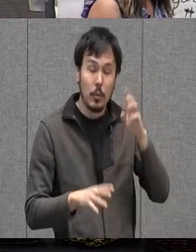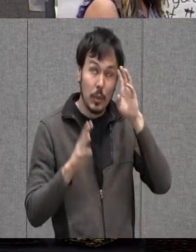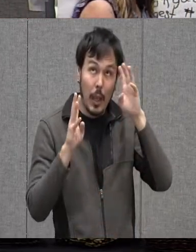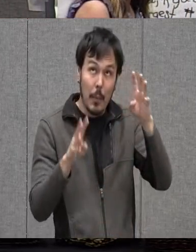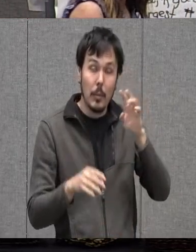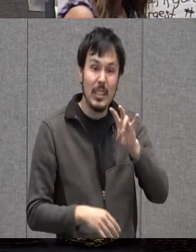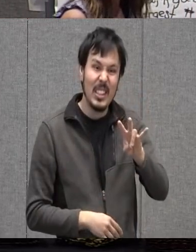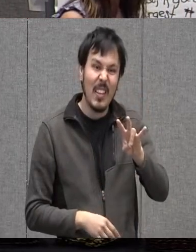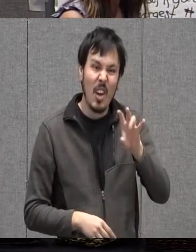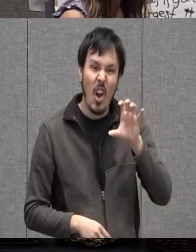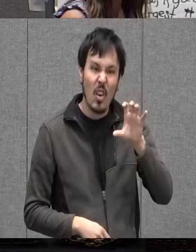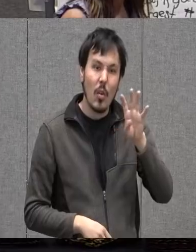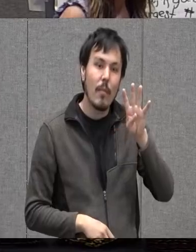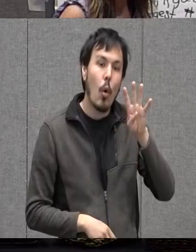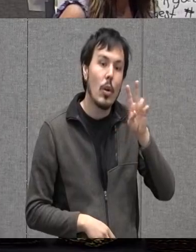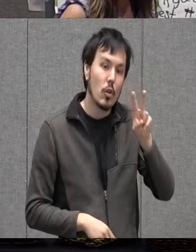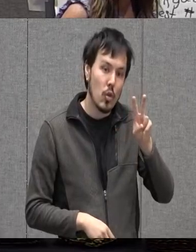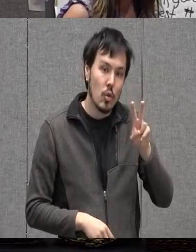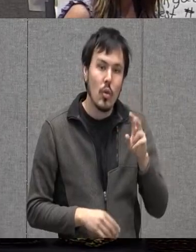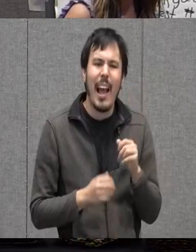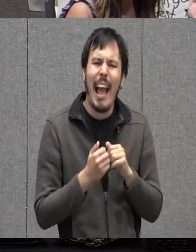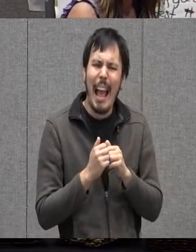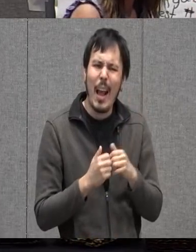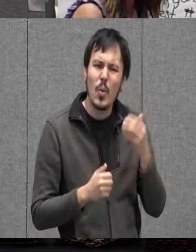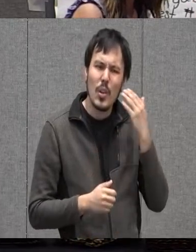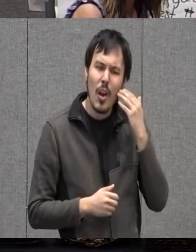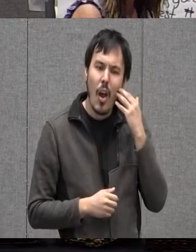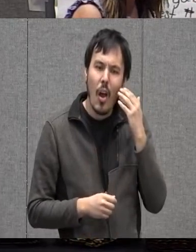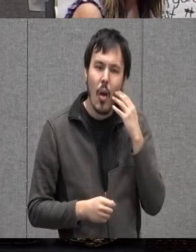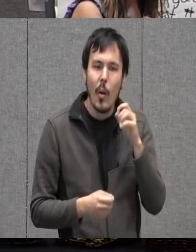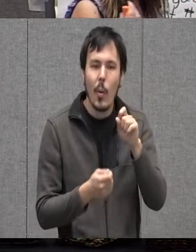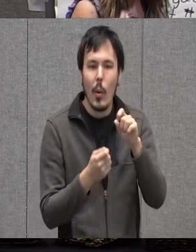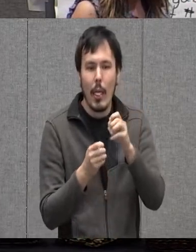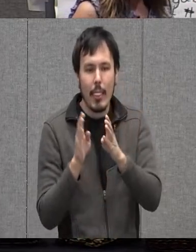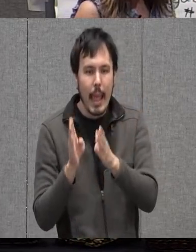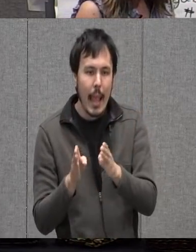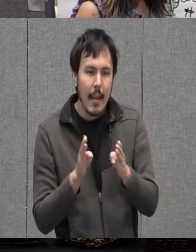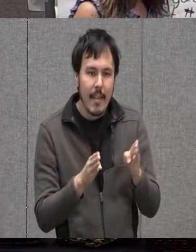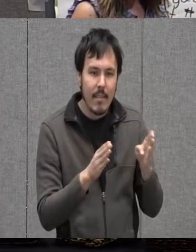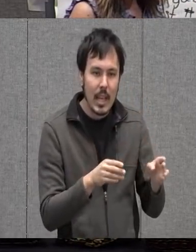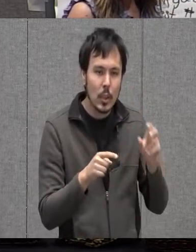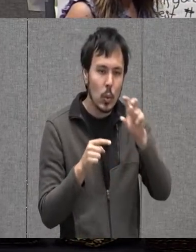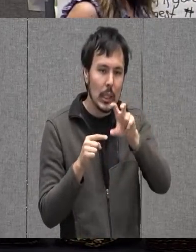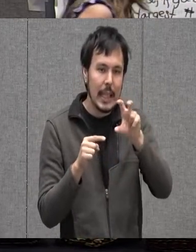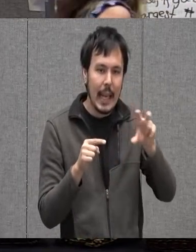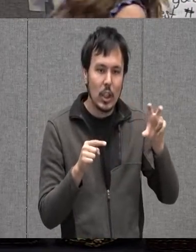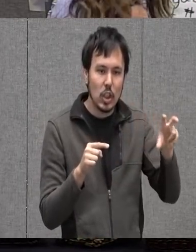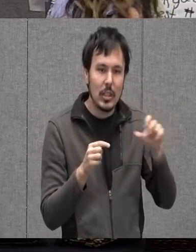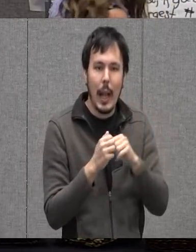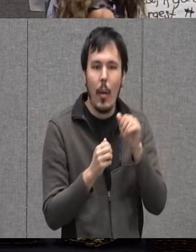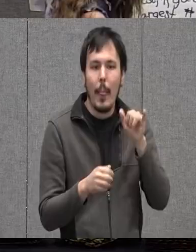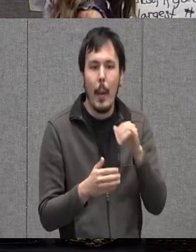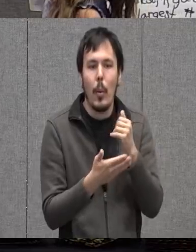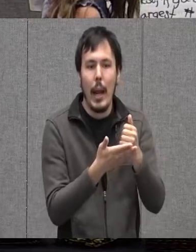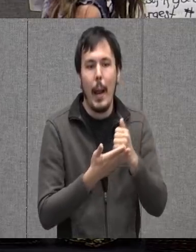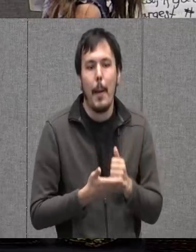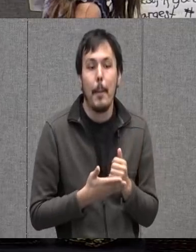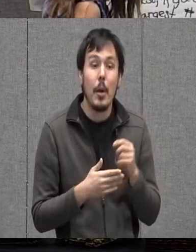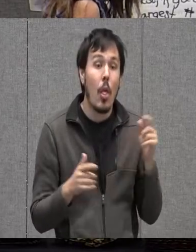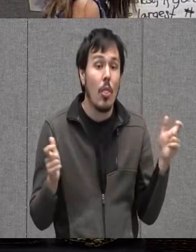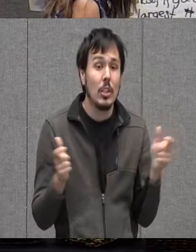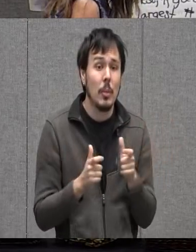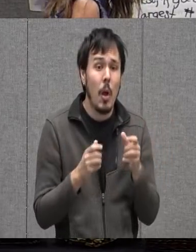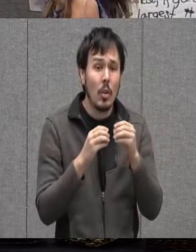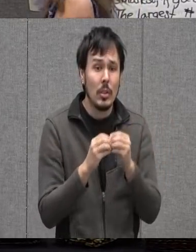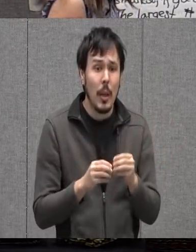742, and we talked about how we knew that, the individual digits, how that would help us. Our smallest number we came up